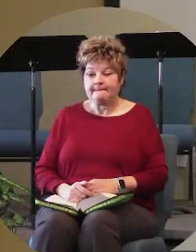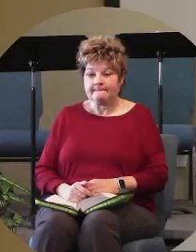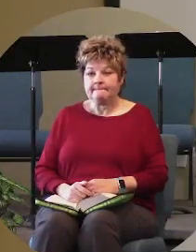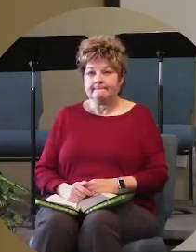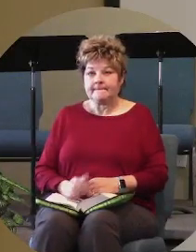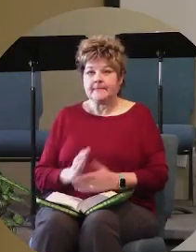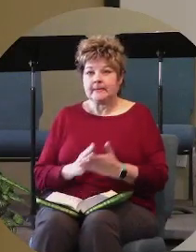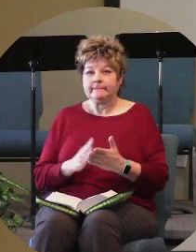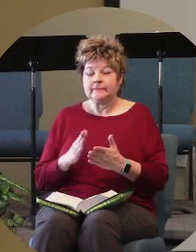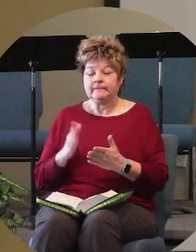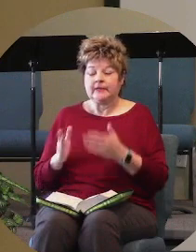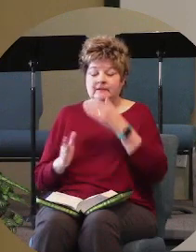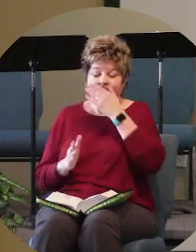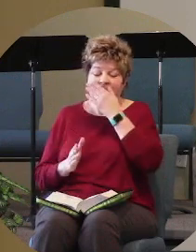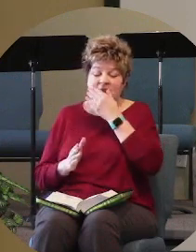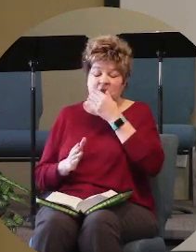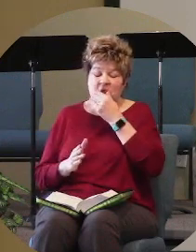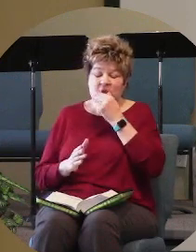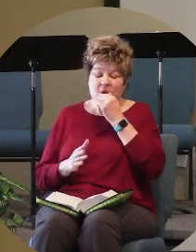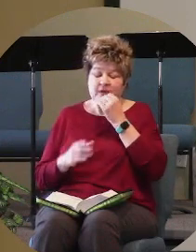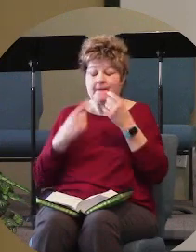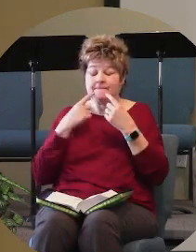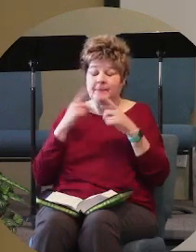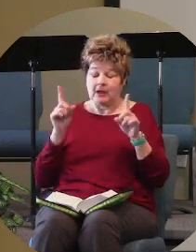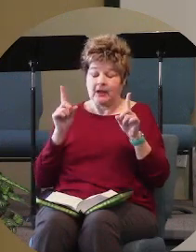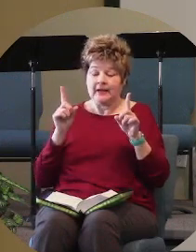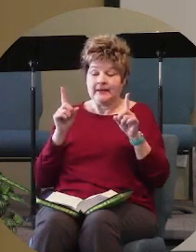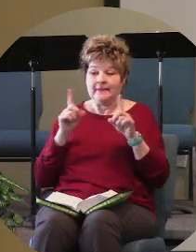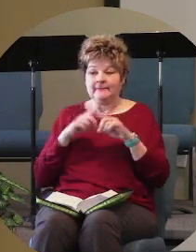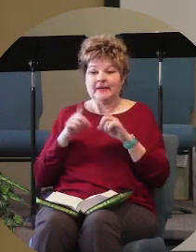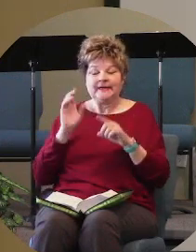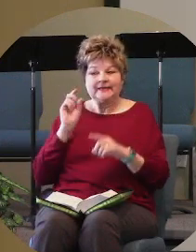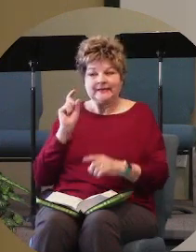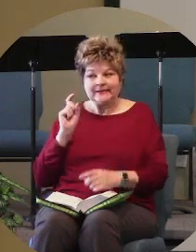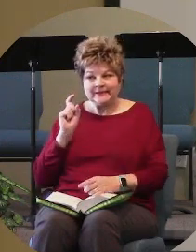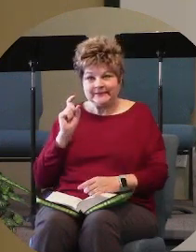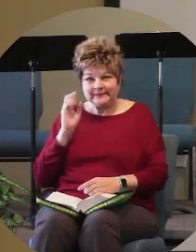Something that you accomplished, yet you knew just